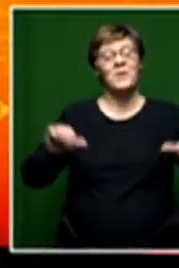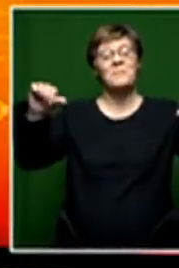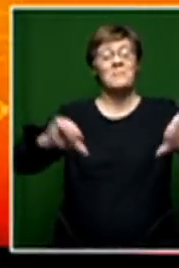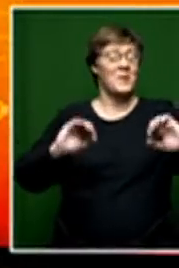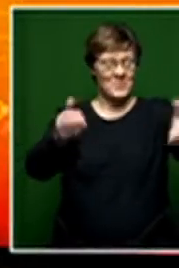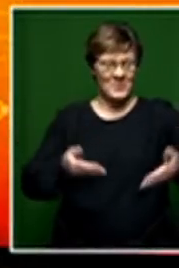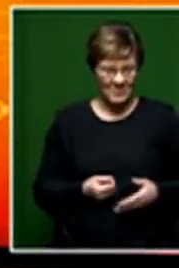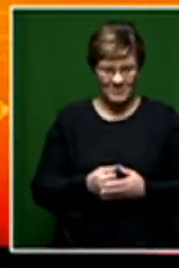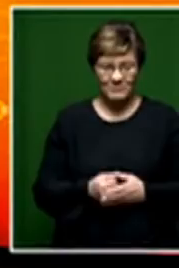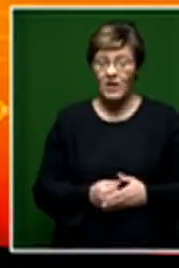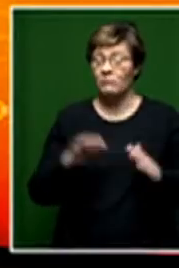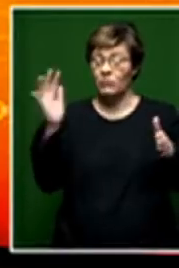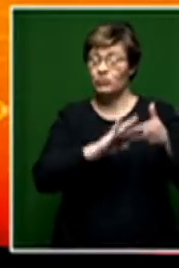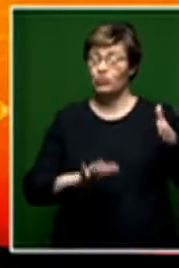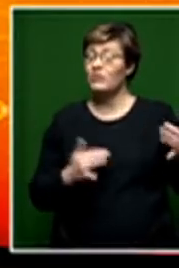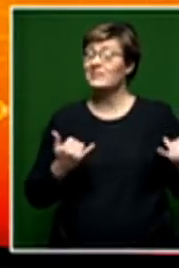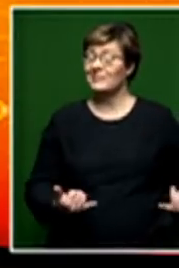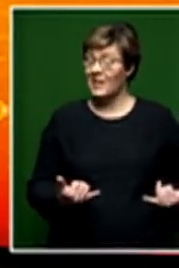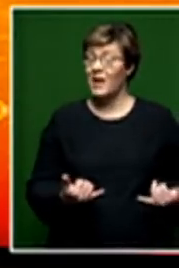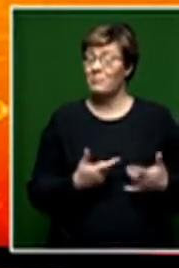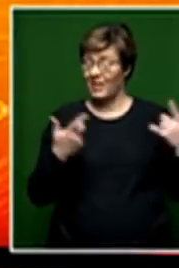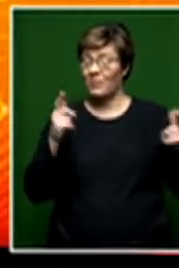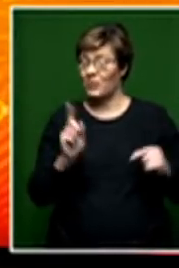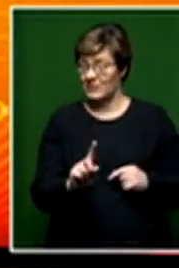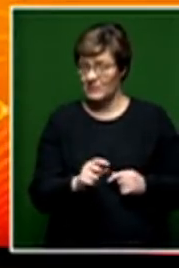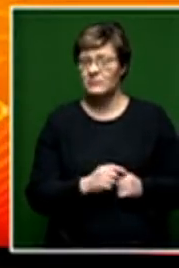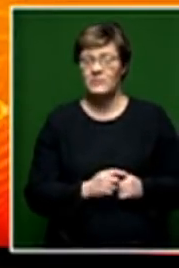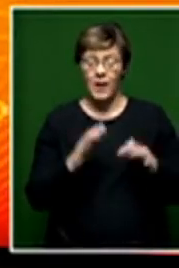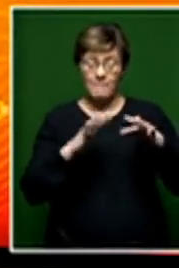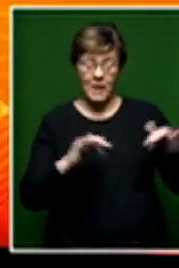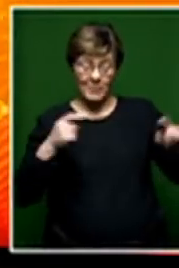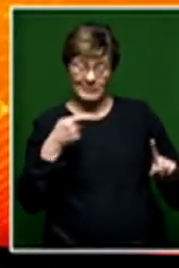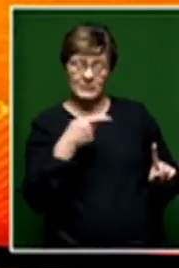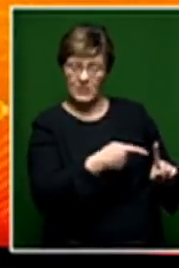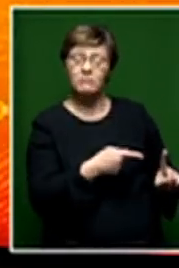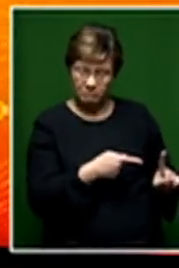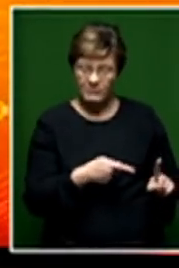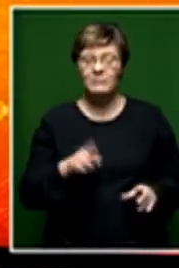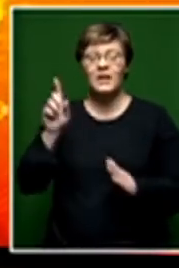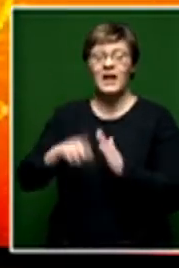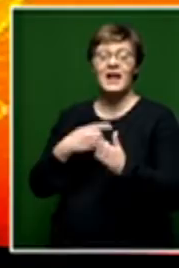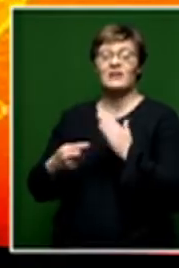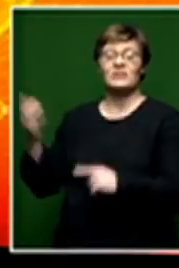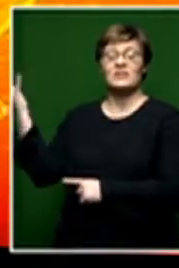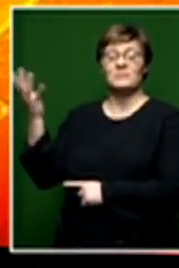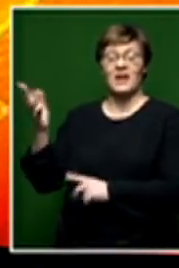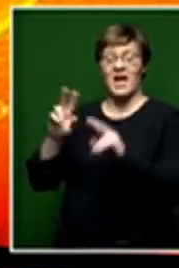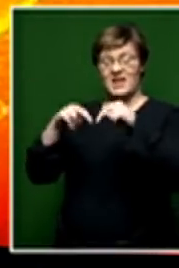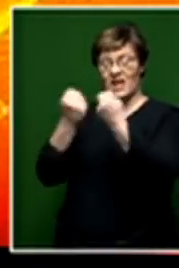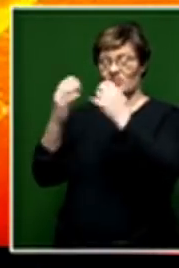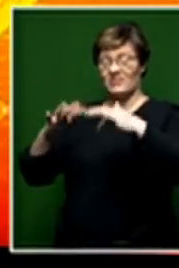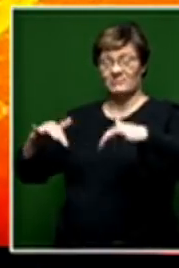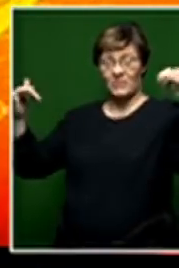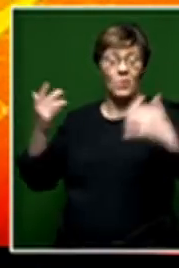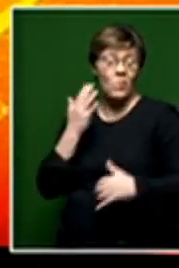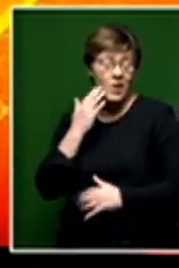Welcome back and on to one of the big stories today. Now, Parliament says it is all systems go for the election of the Speaker of the National Assembly